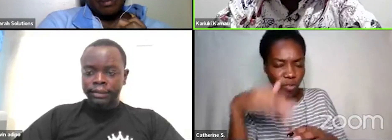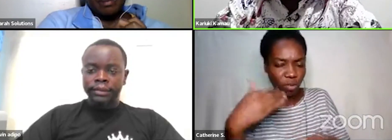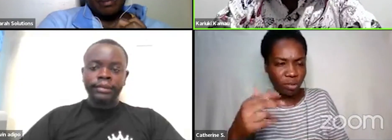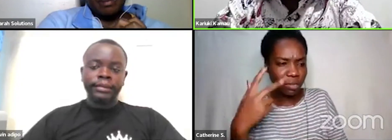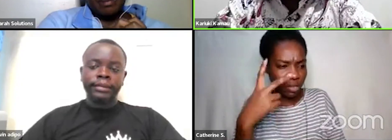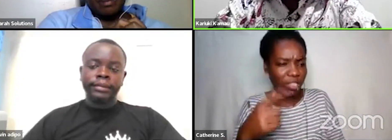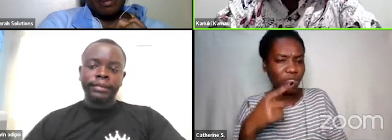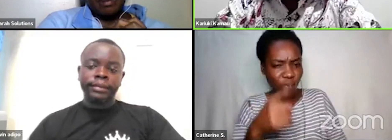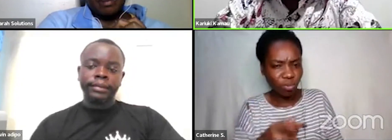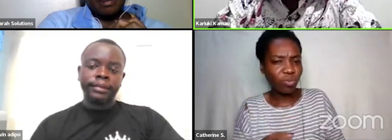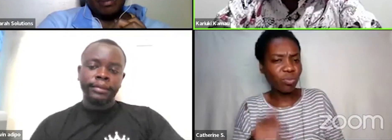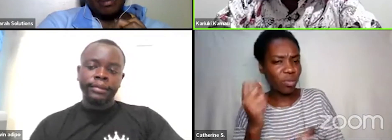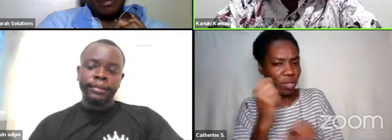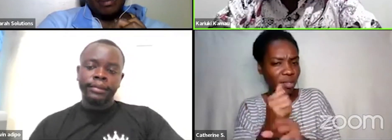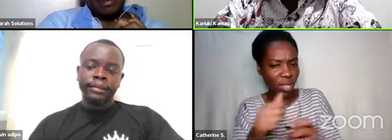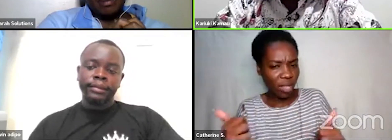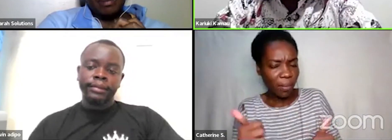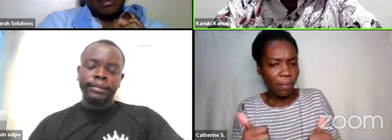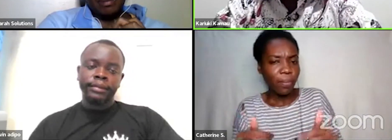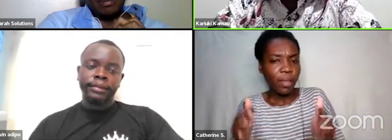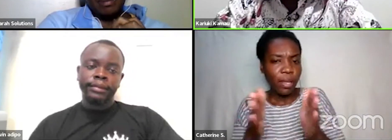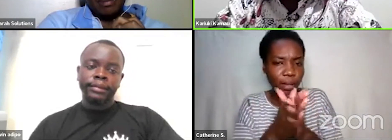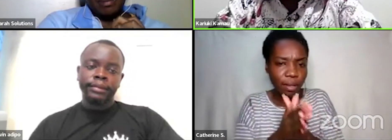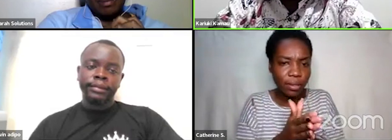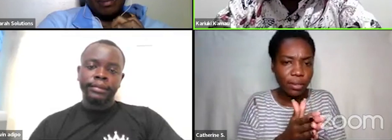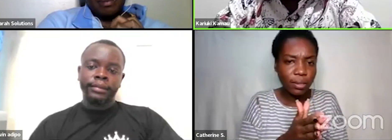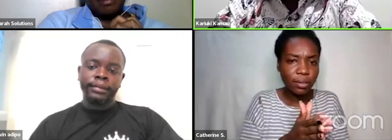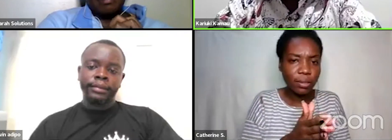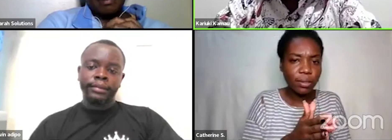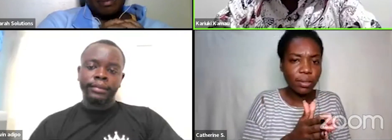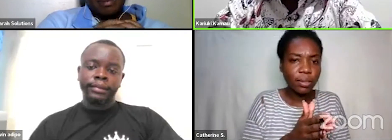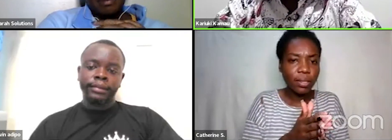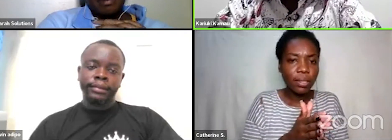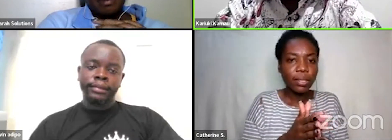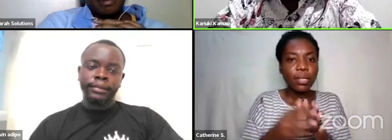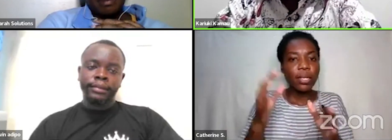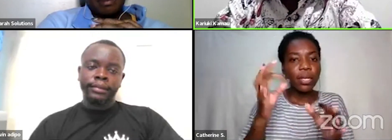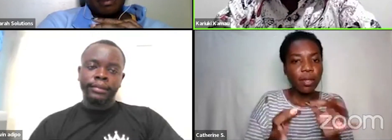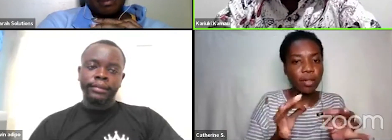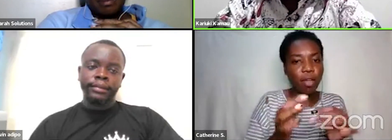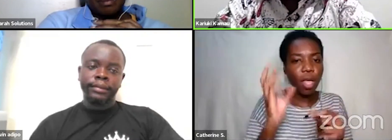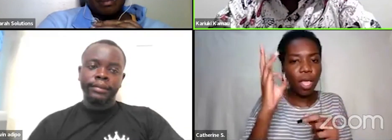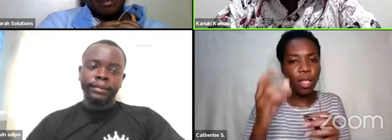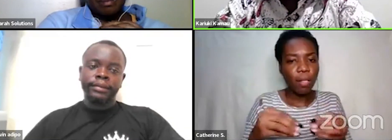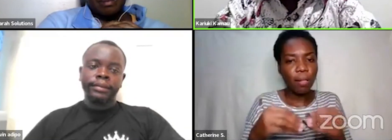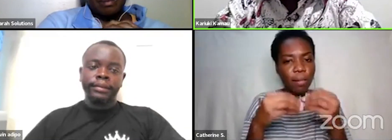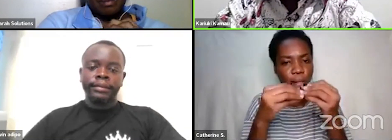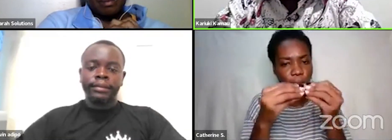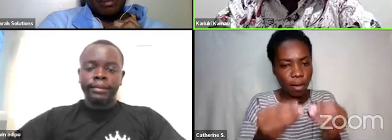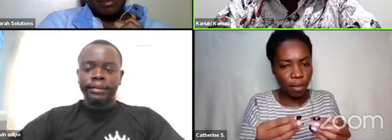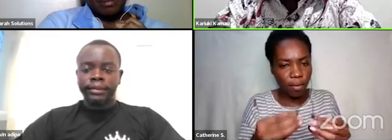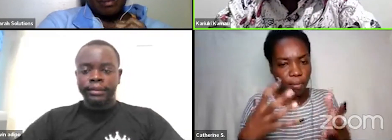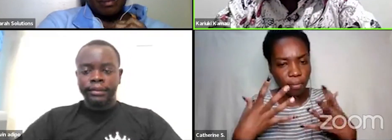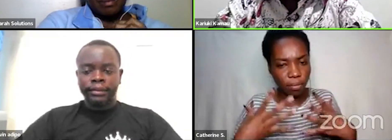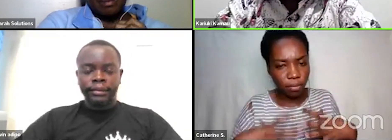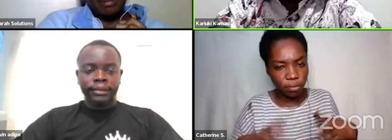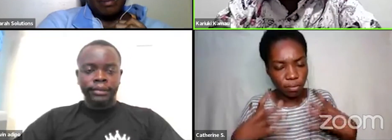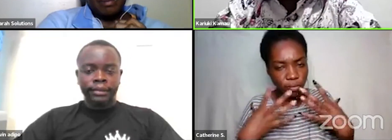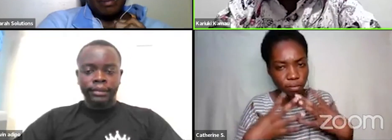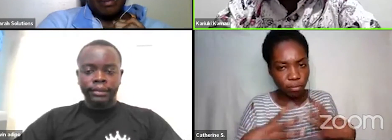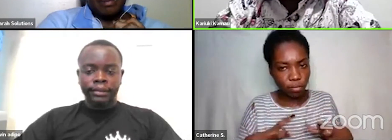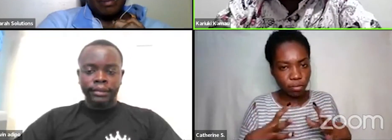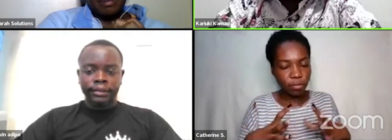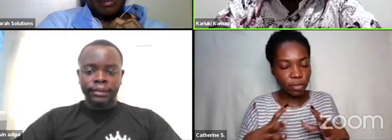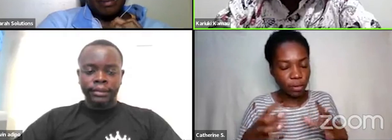So when you do business in a compliant way, you are able to grow. I see people who like doing business the briefcase way, that they don't want to